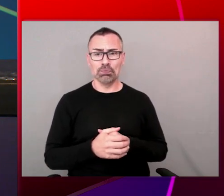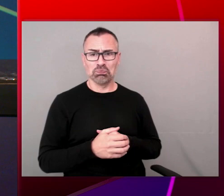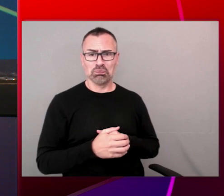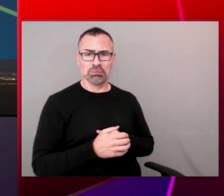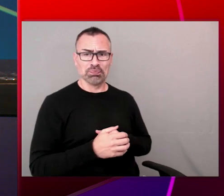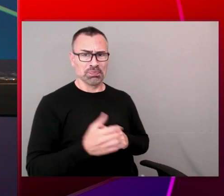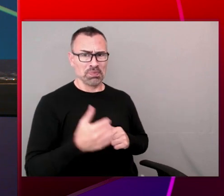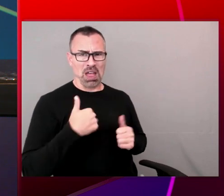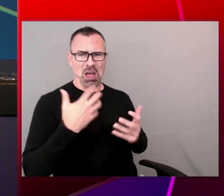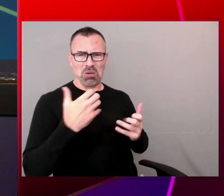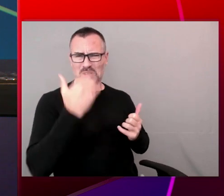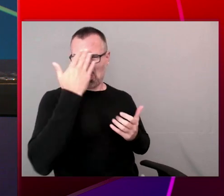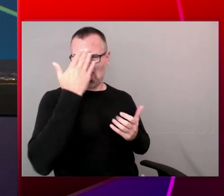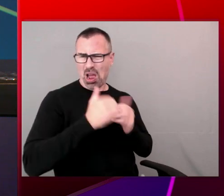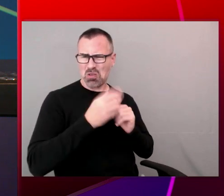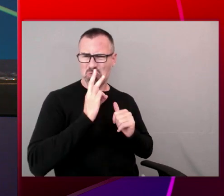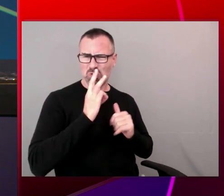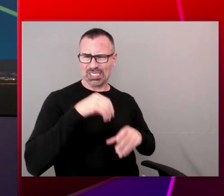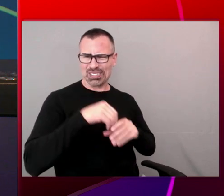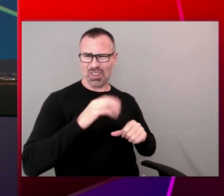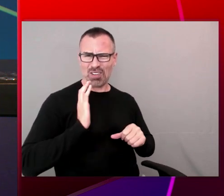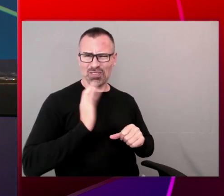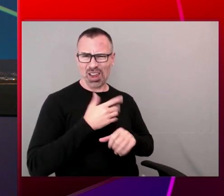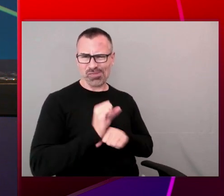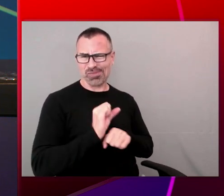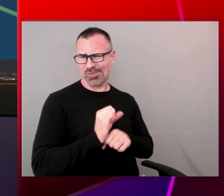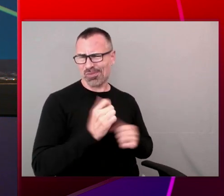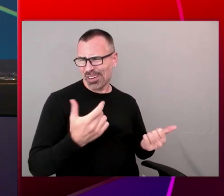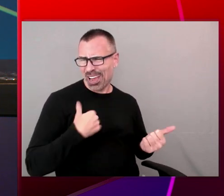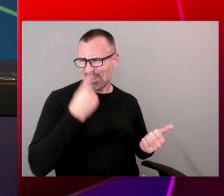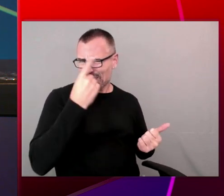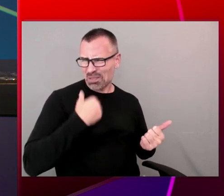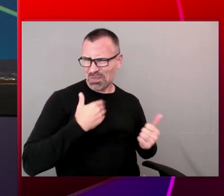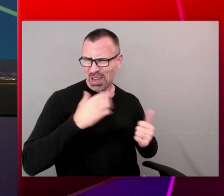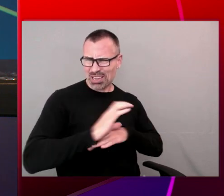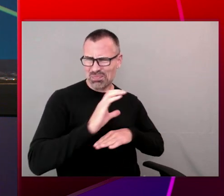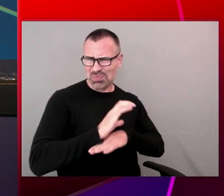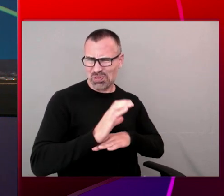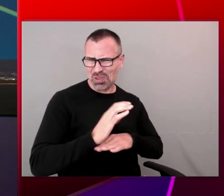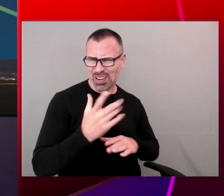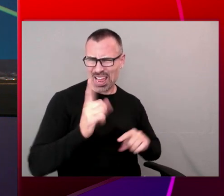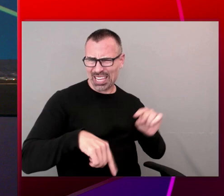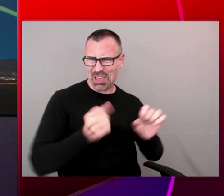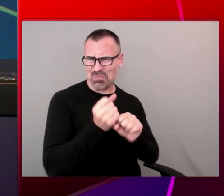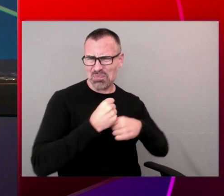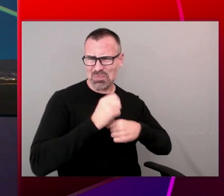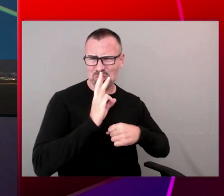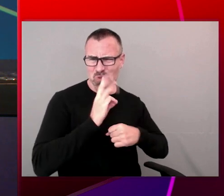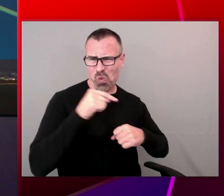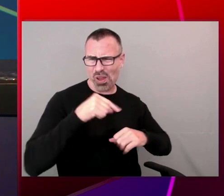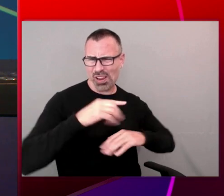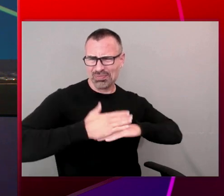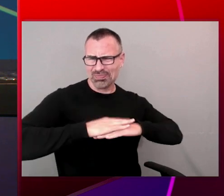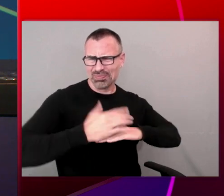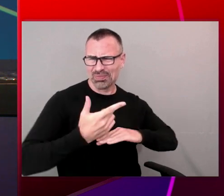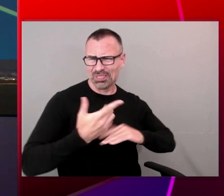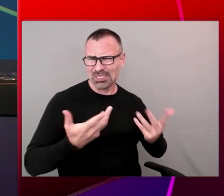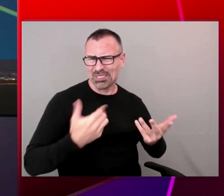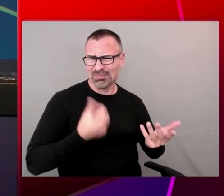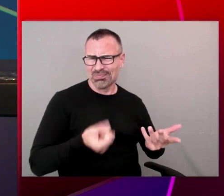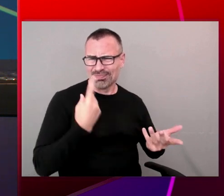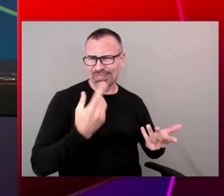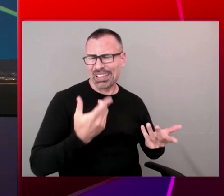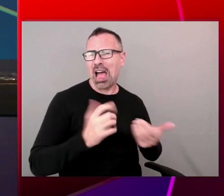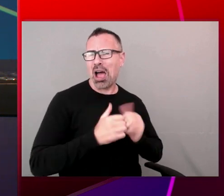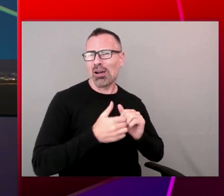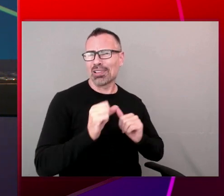water involved with this. Water. In fact, if I mix water with this computer, it's dead. Yeah. So what is the AWS data